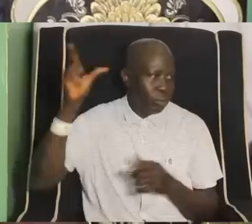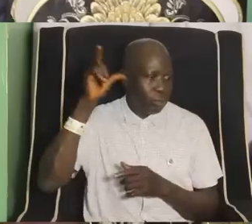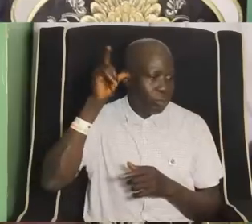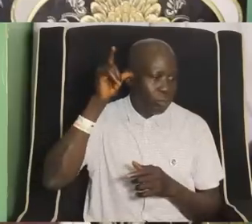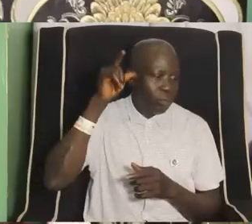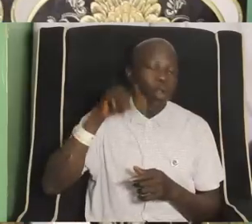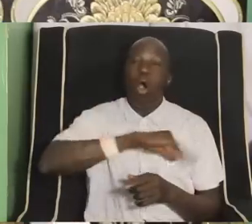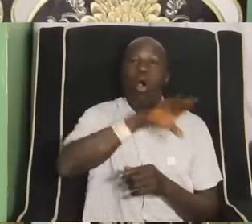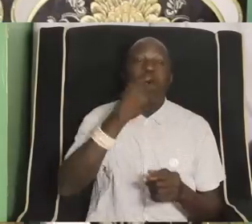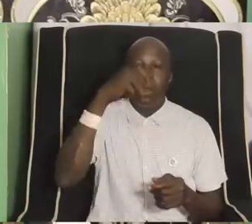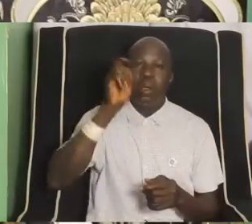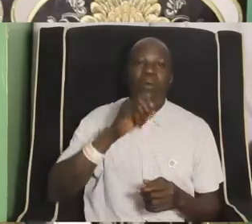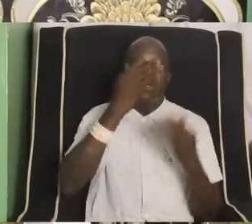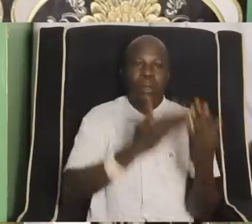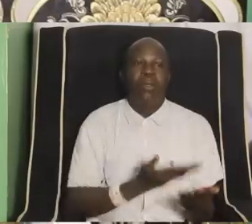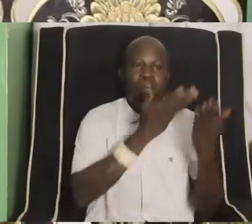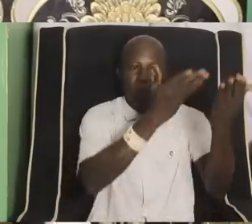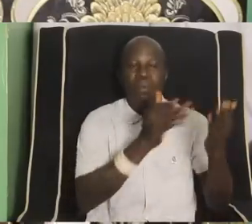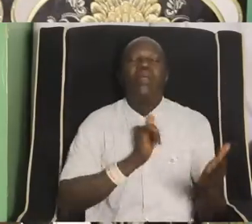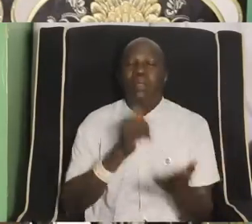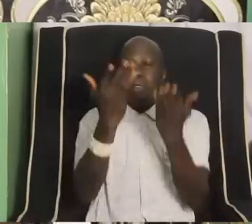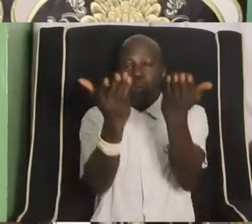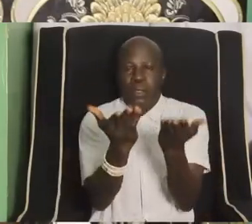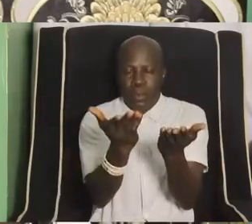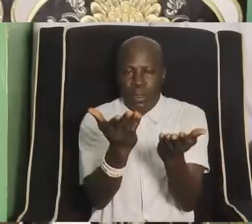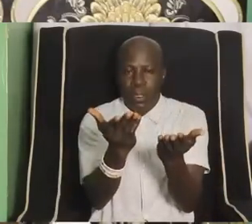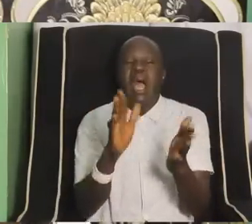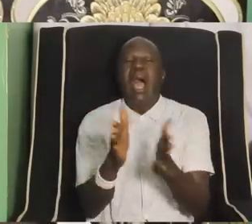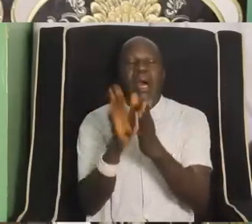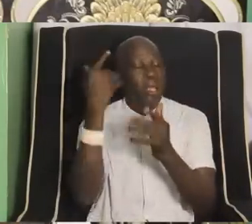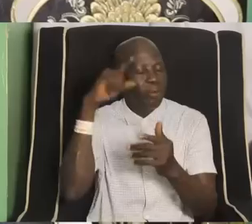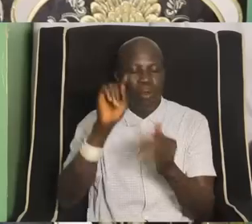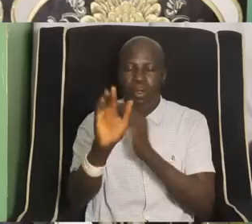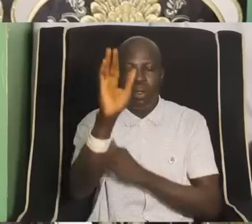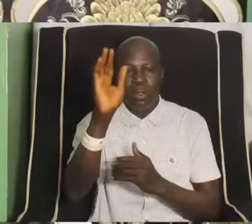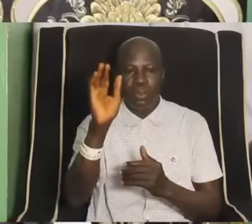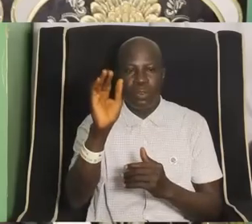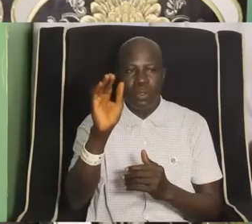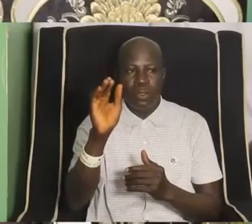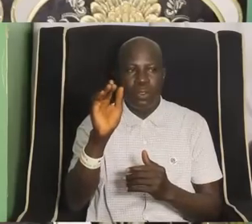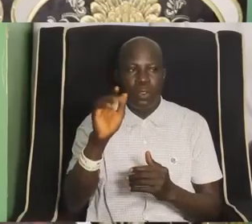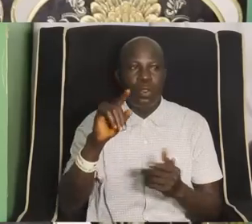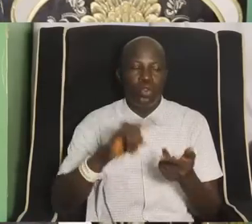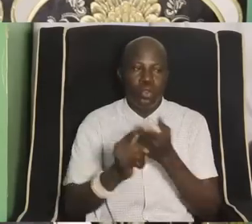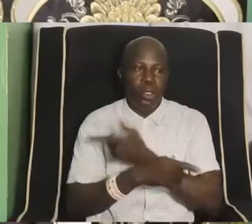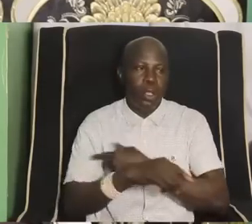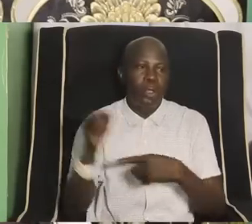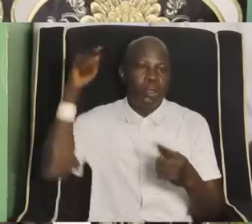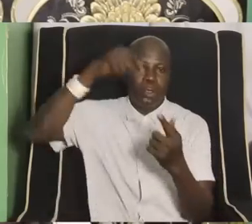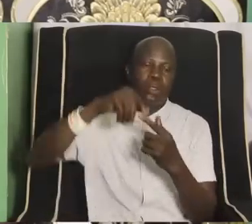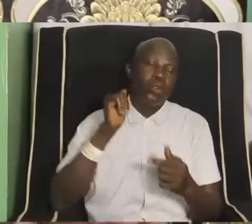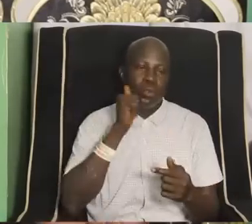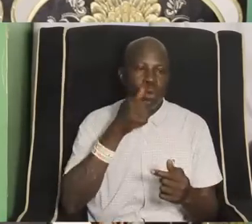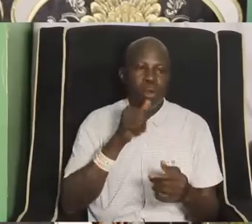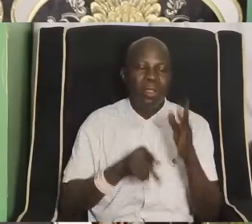all the covenant of your prayers. Spread your hands. Ask from God. So let me solve that. Today to tomorrow.